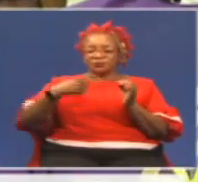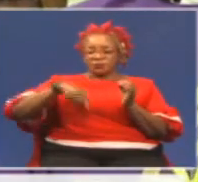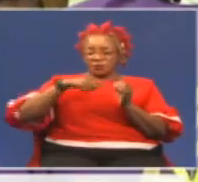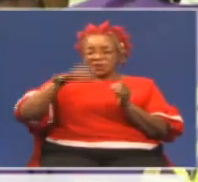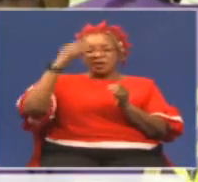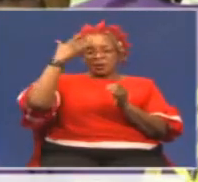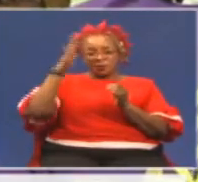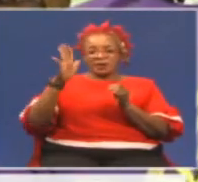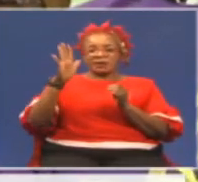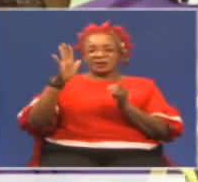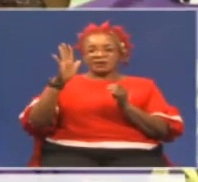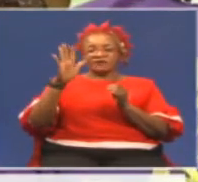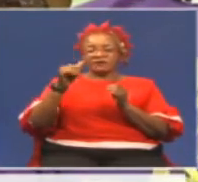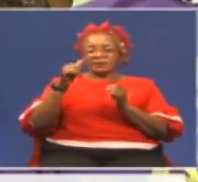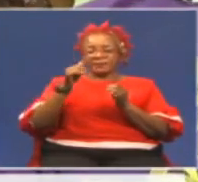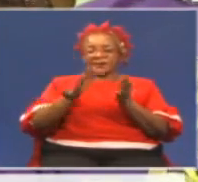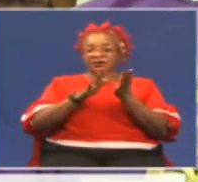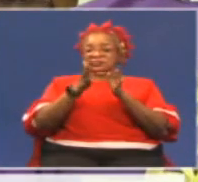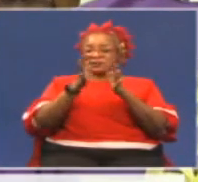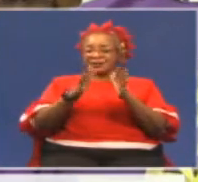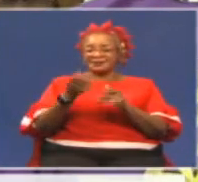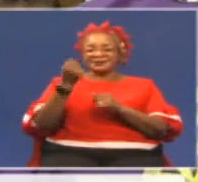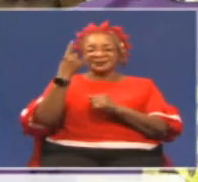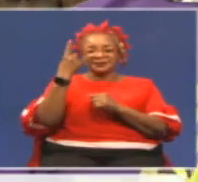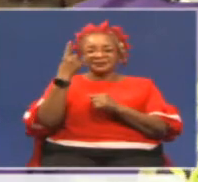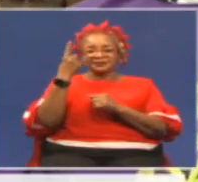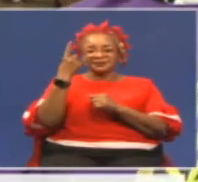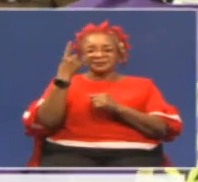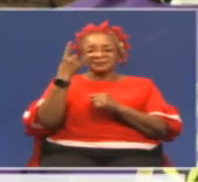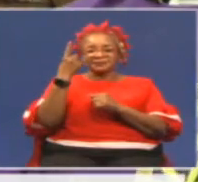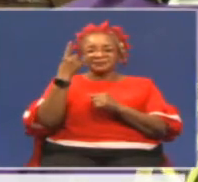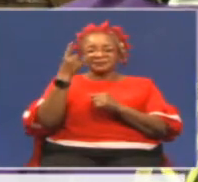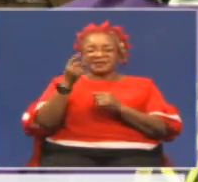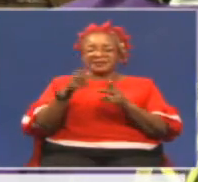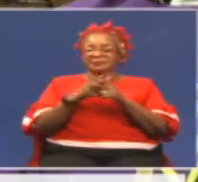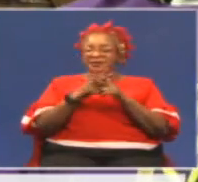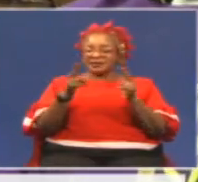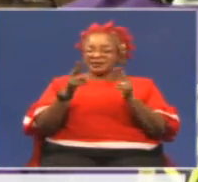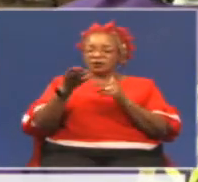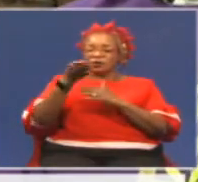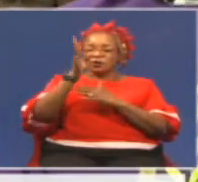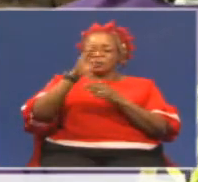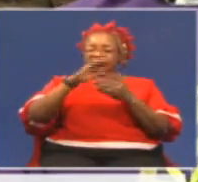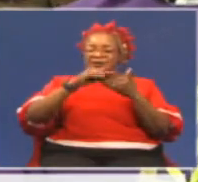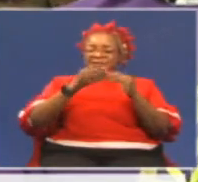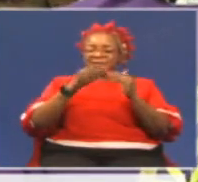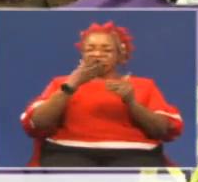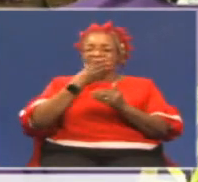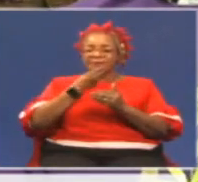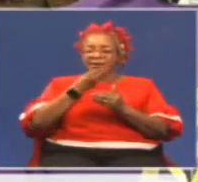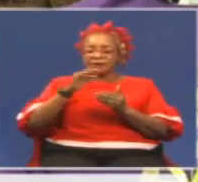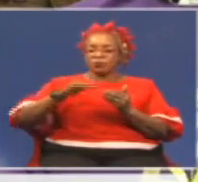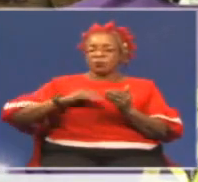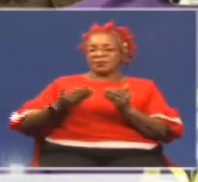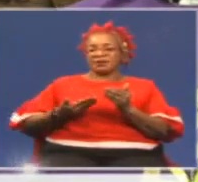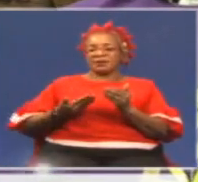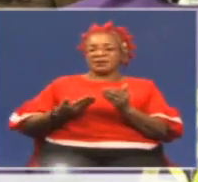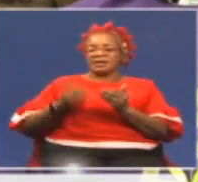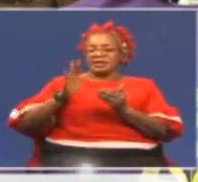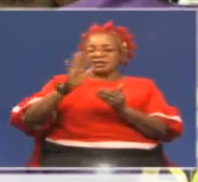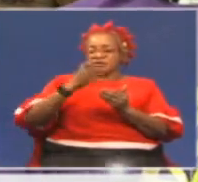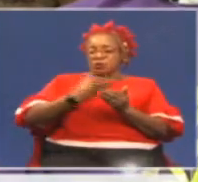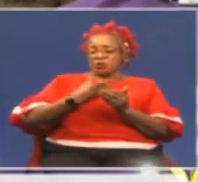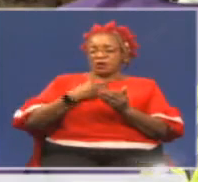well from Christian understanding that in the beginning God created man and created man and woman in his own